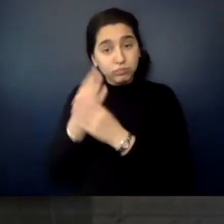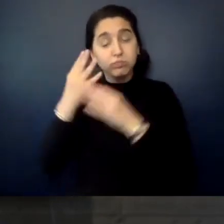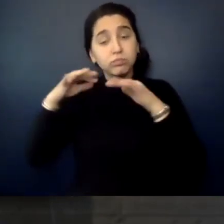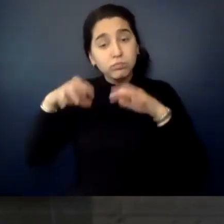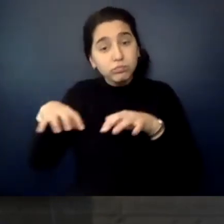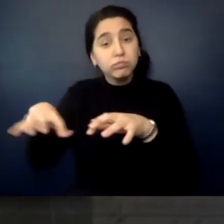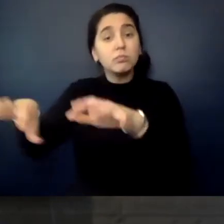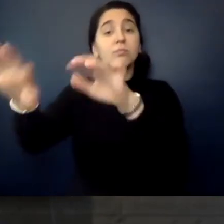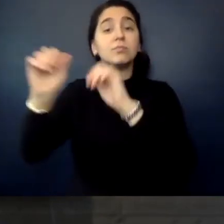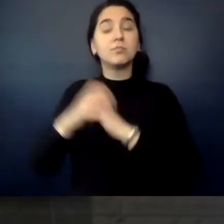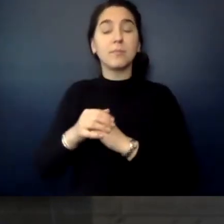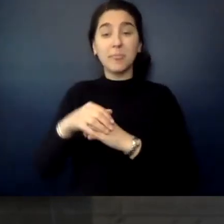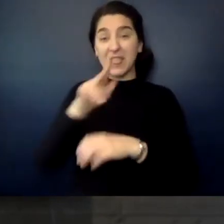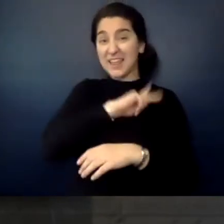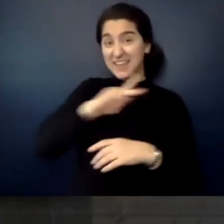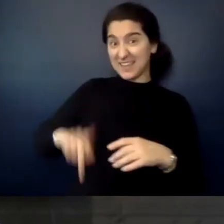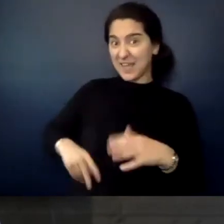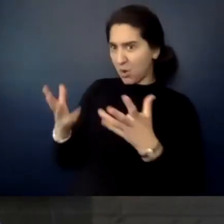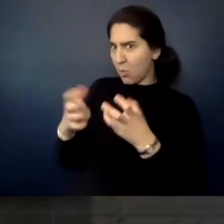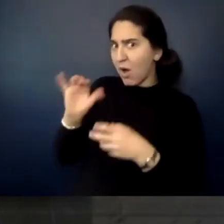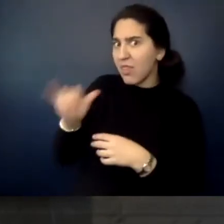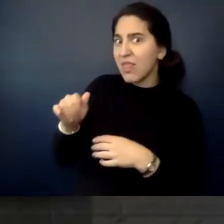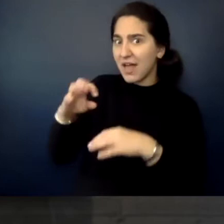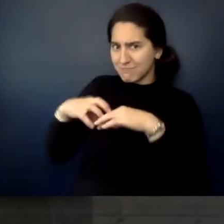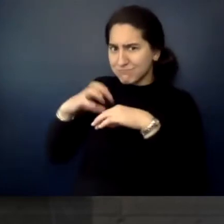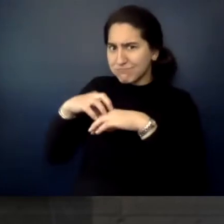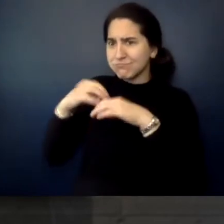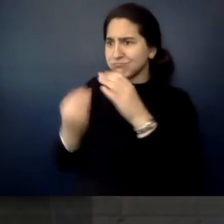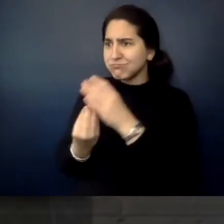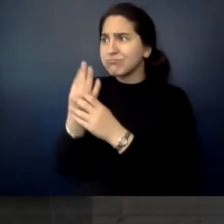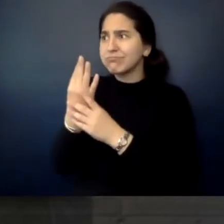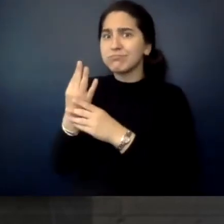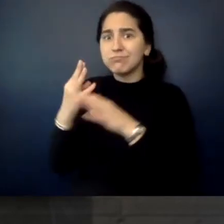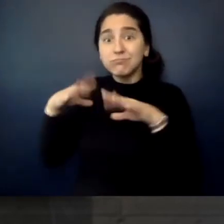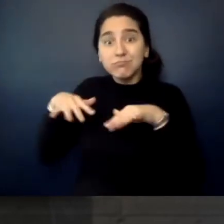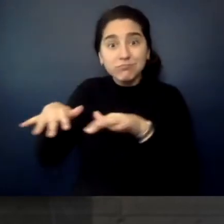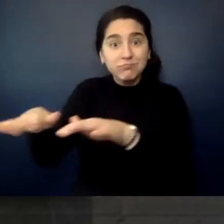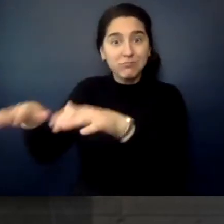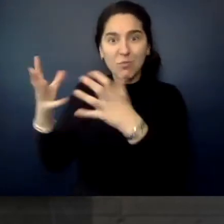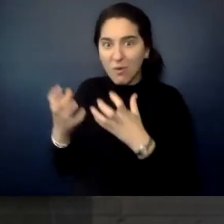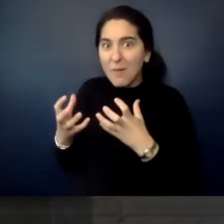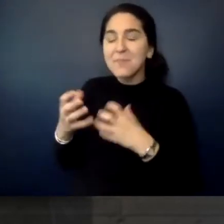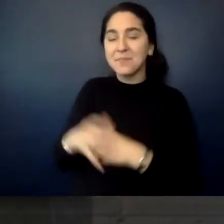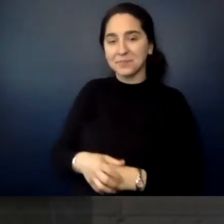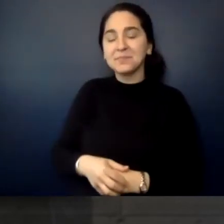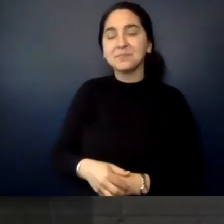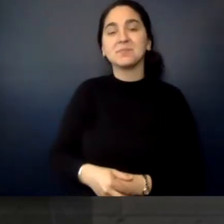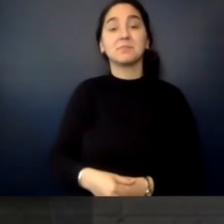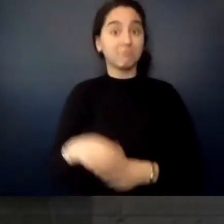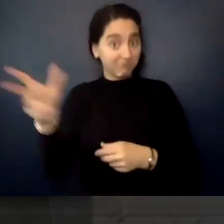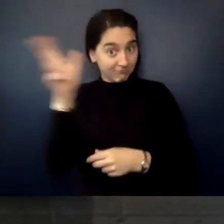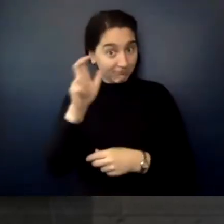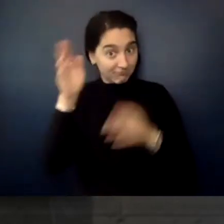vineyard. Give ear to this holy word and hear what happens.